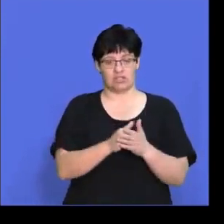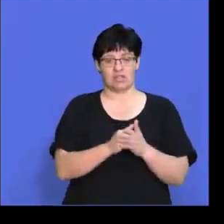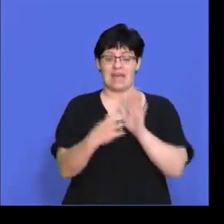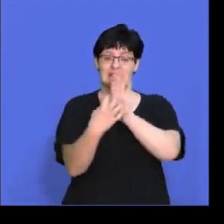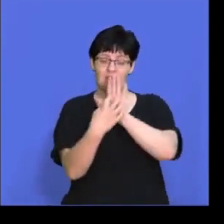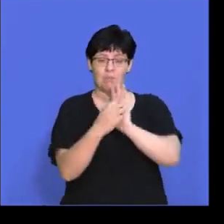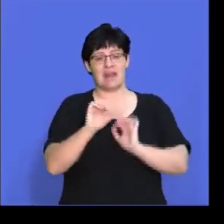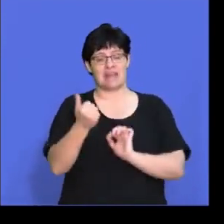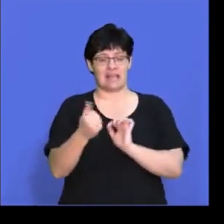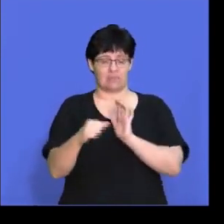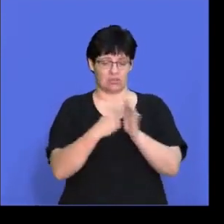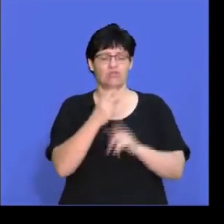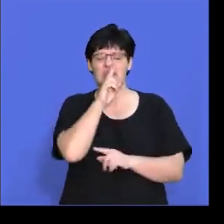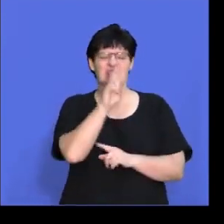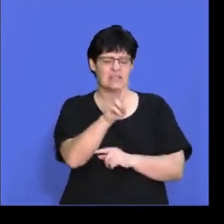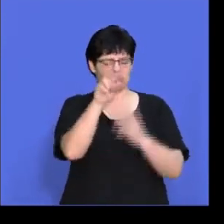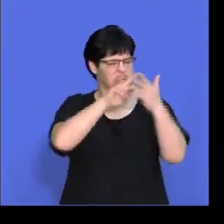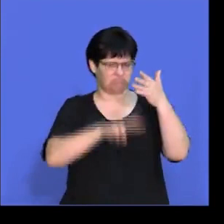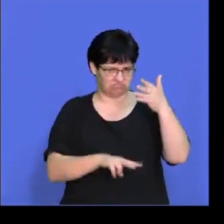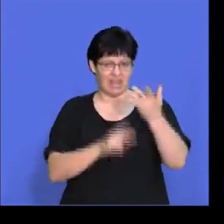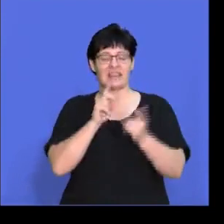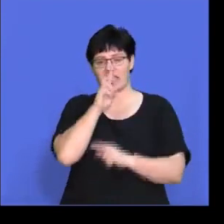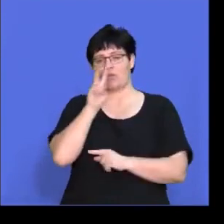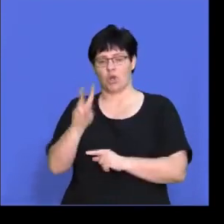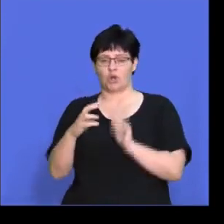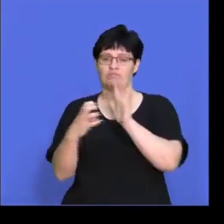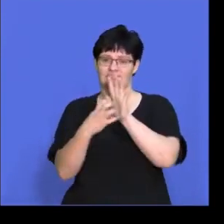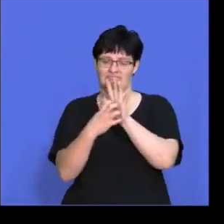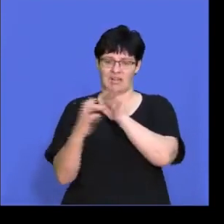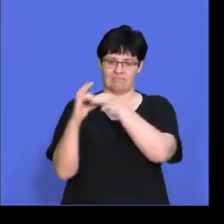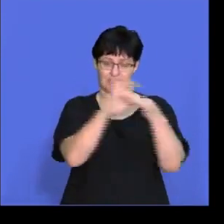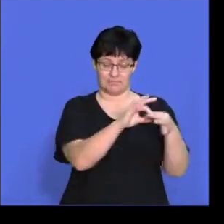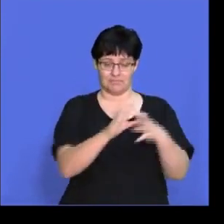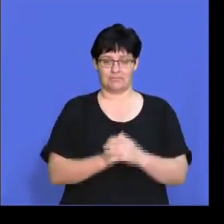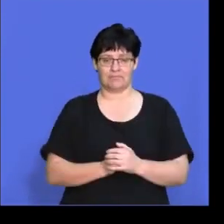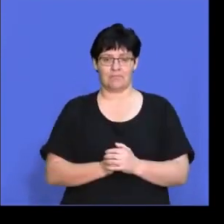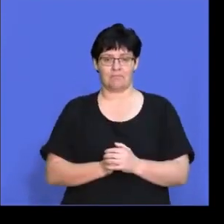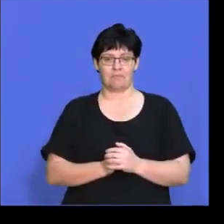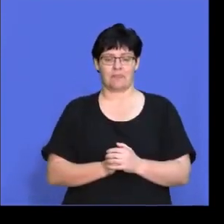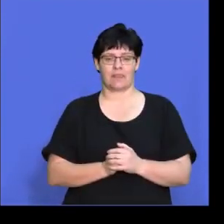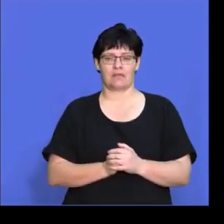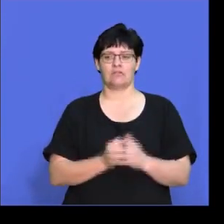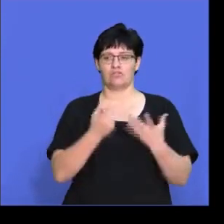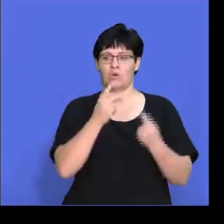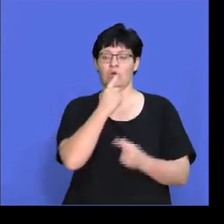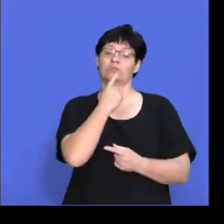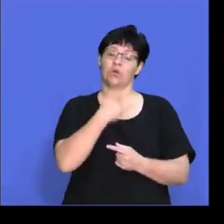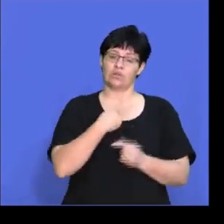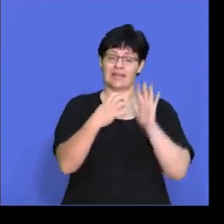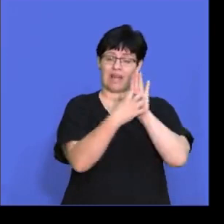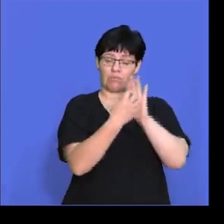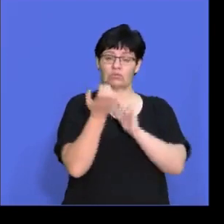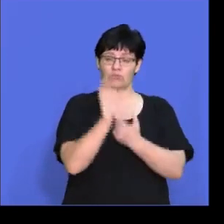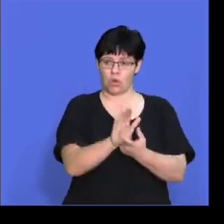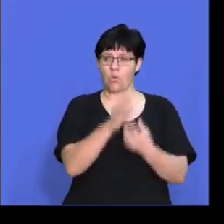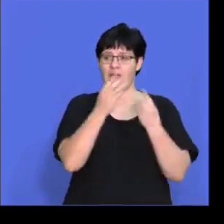is on the next page. So let's just read through what we have here, and then we'll look at the associated diagram. Okay, so we're told that the diagram